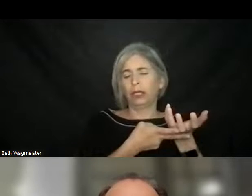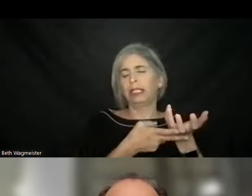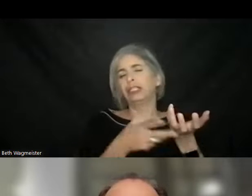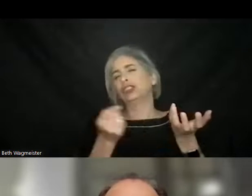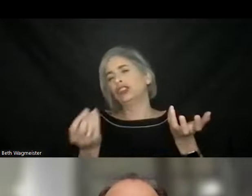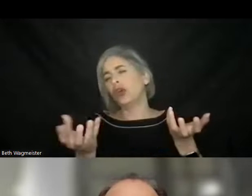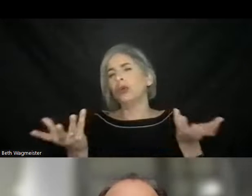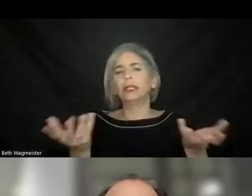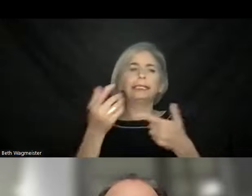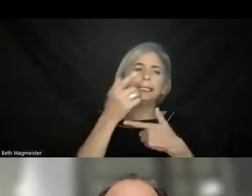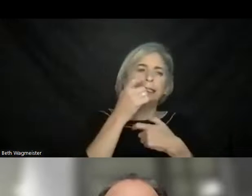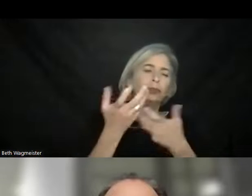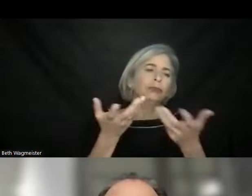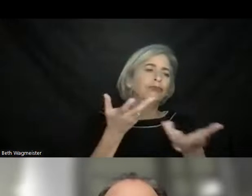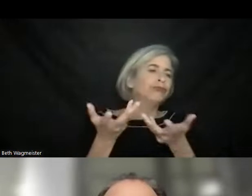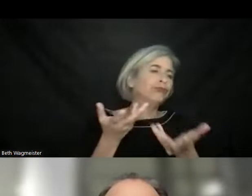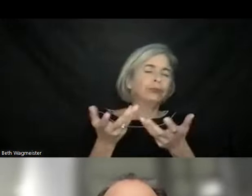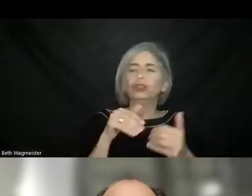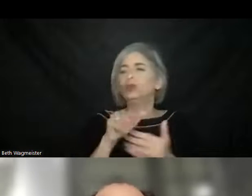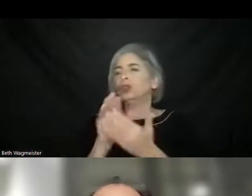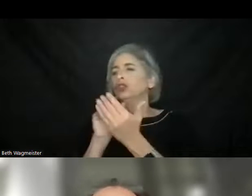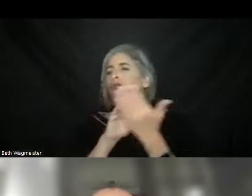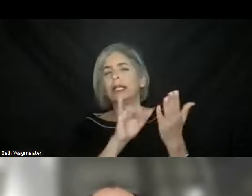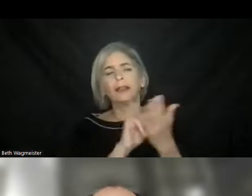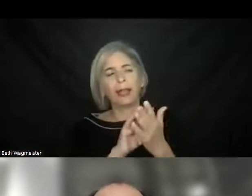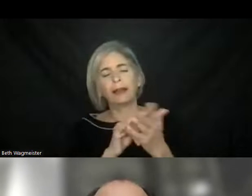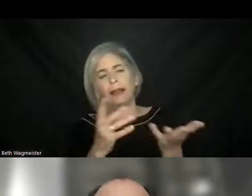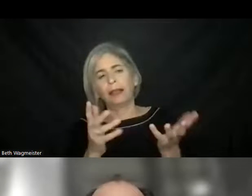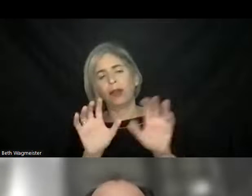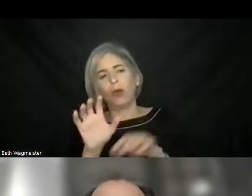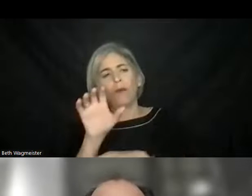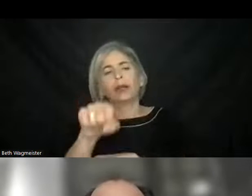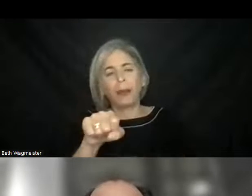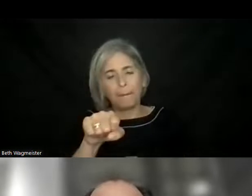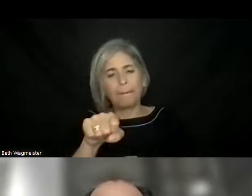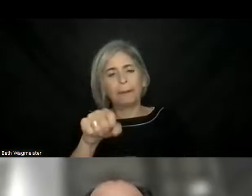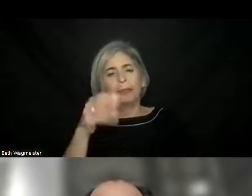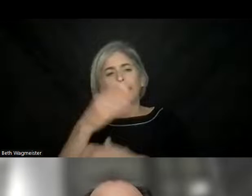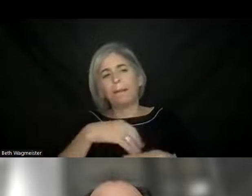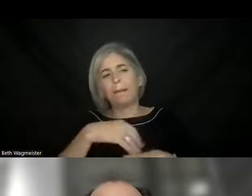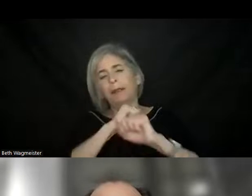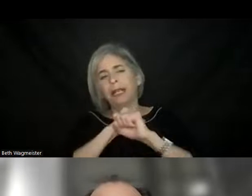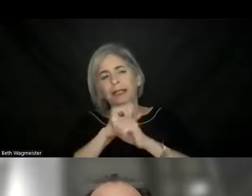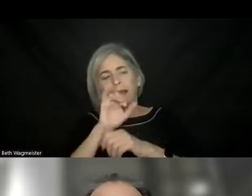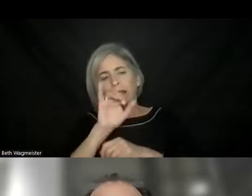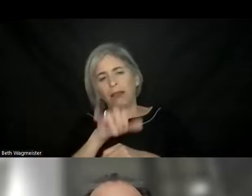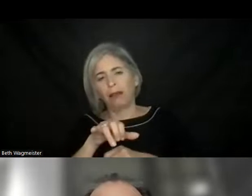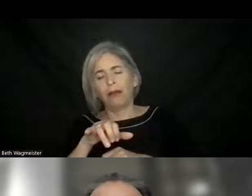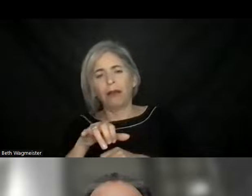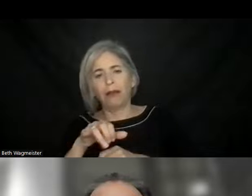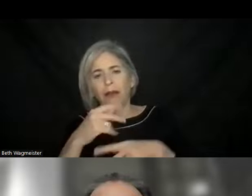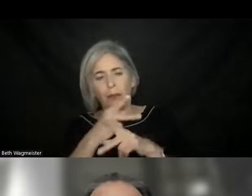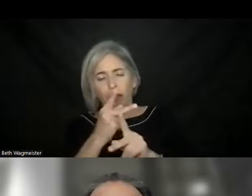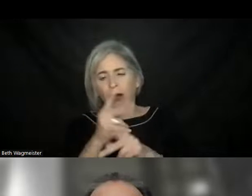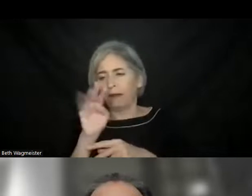are some of the concerns that we would need to address and help overcome, protecting the product